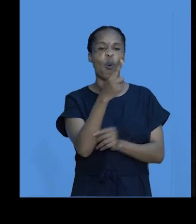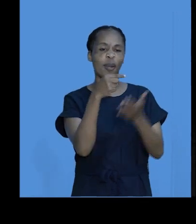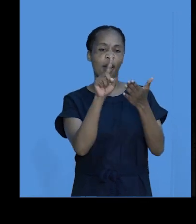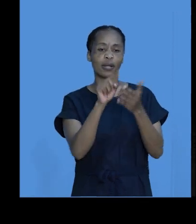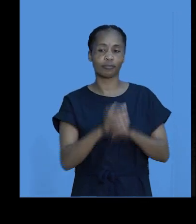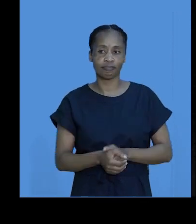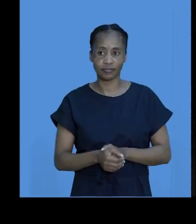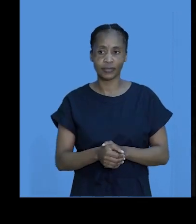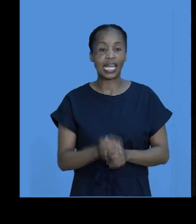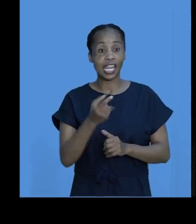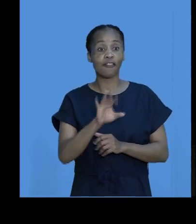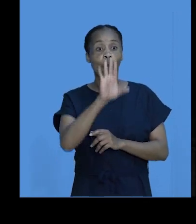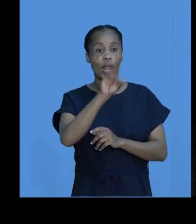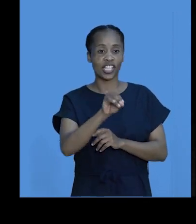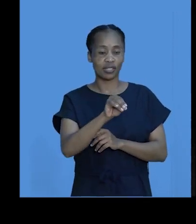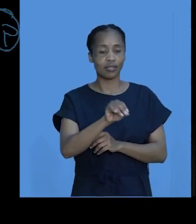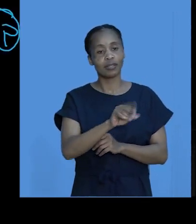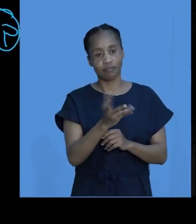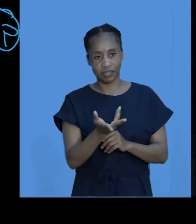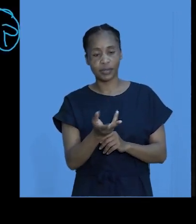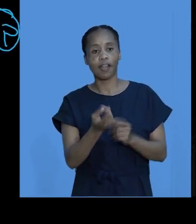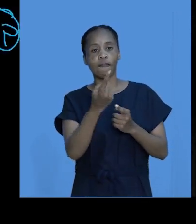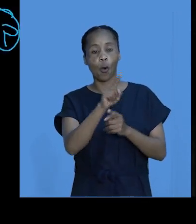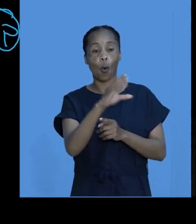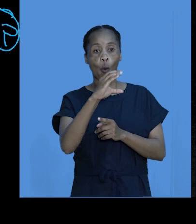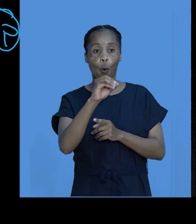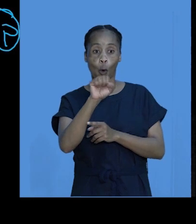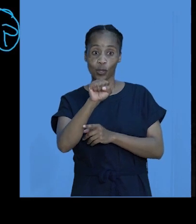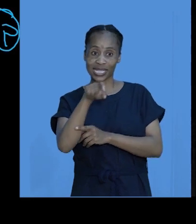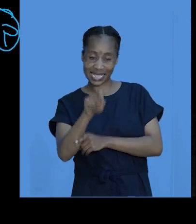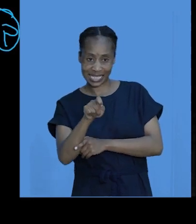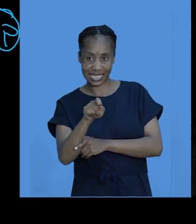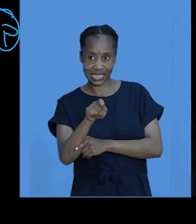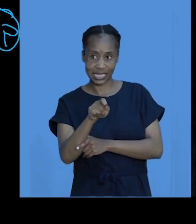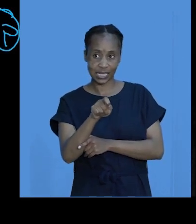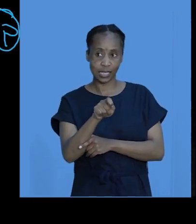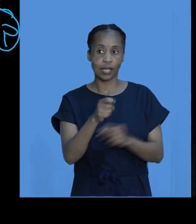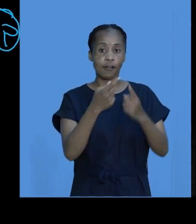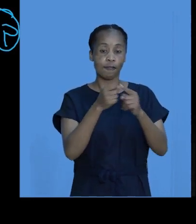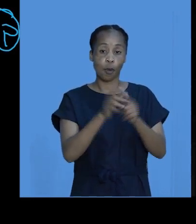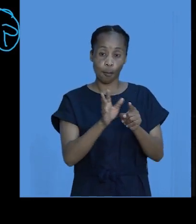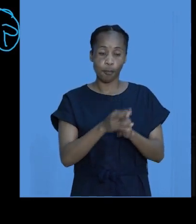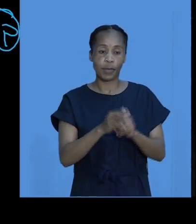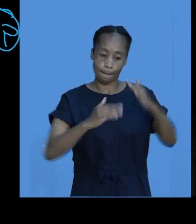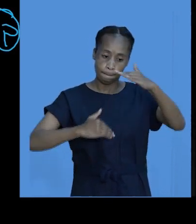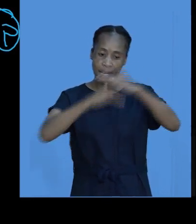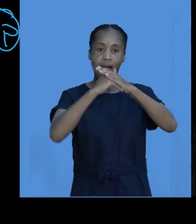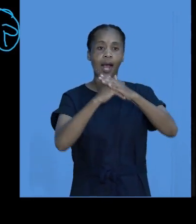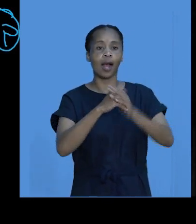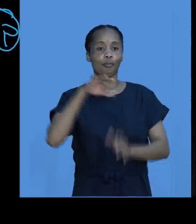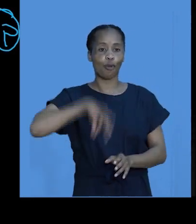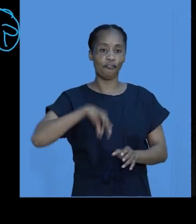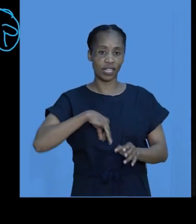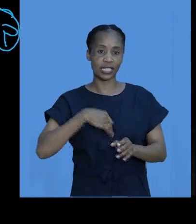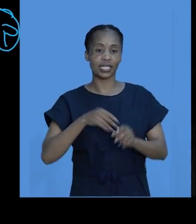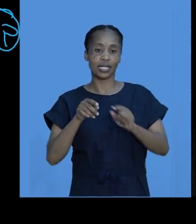mark. If the question had asked you guys for the cost, right, the cost is from the profit maximization all the way up where